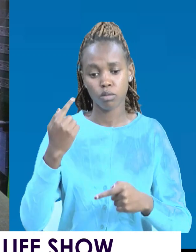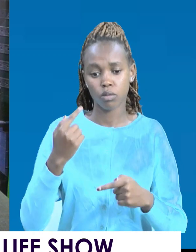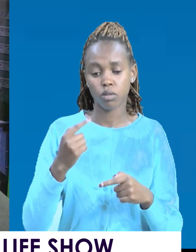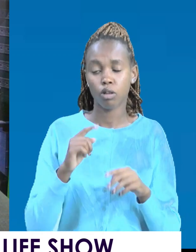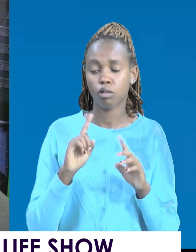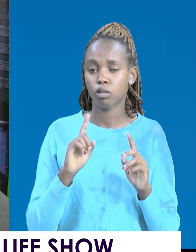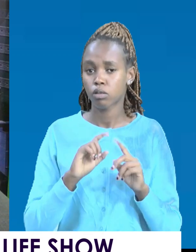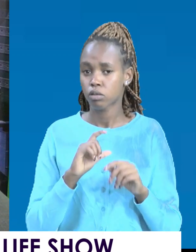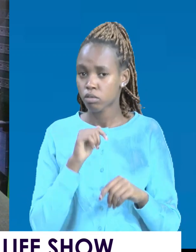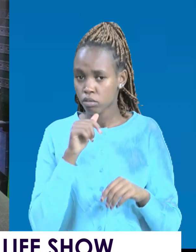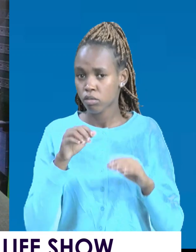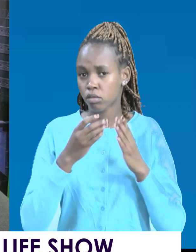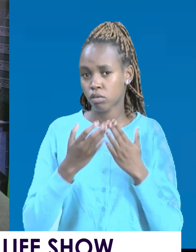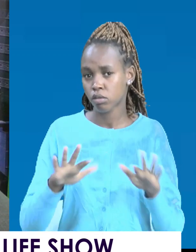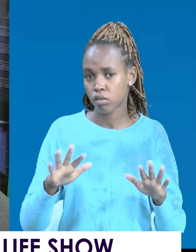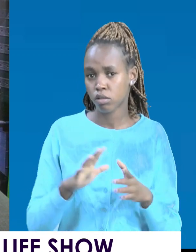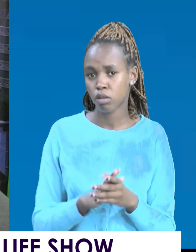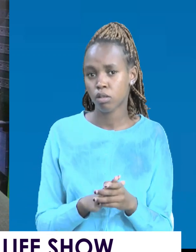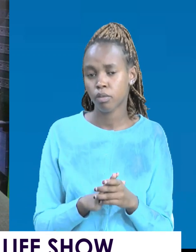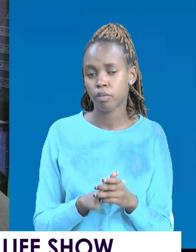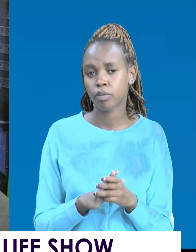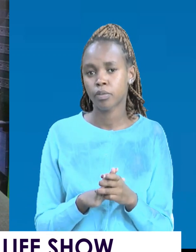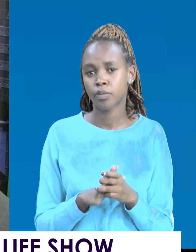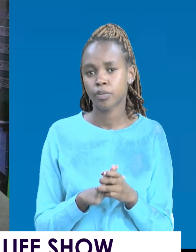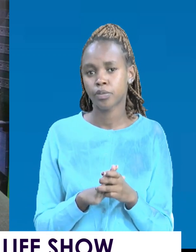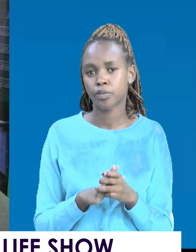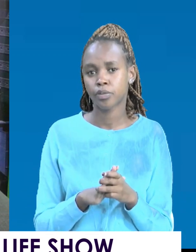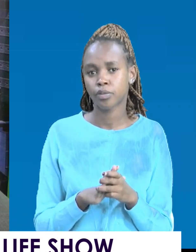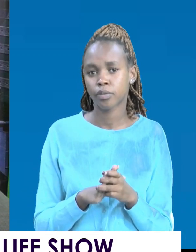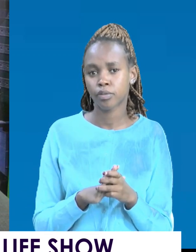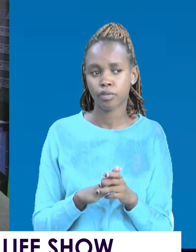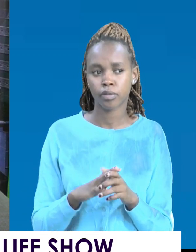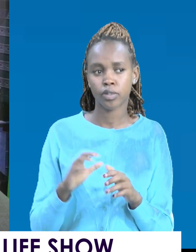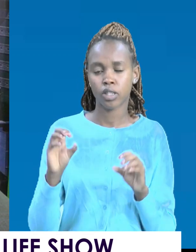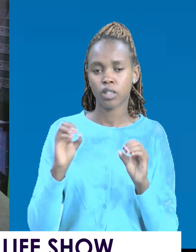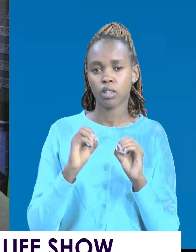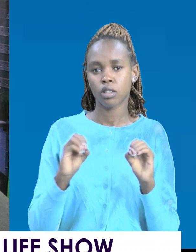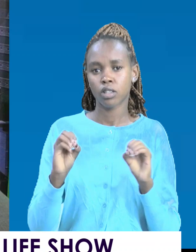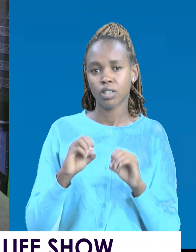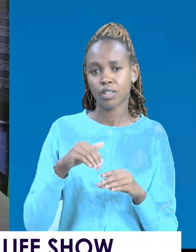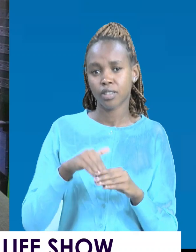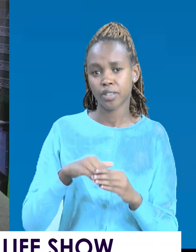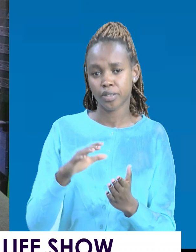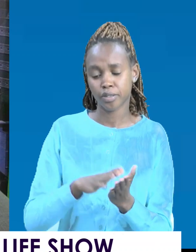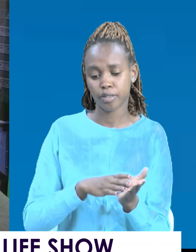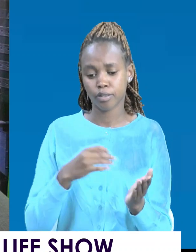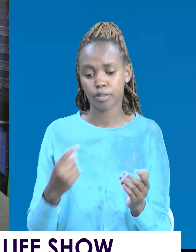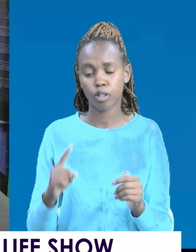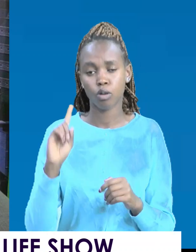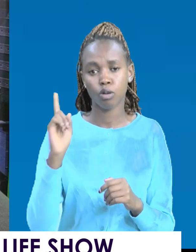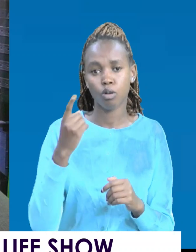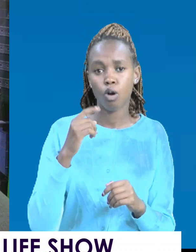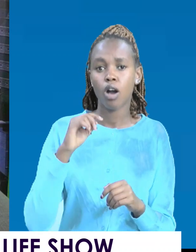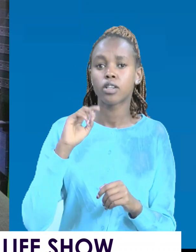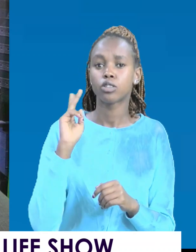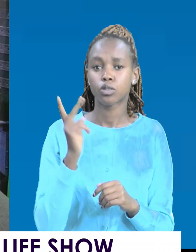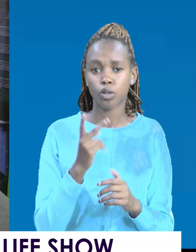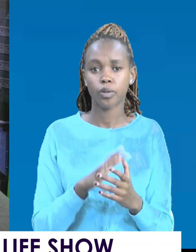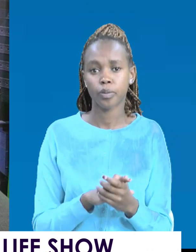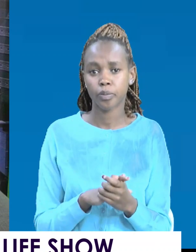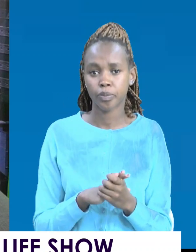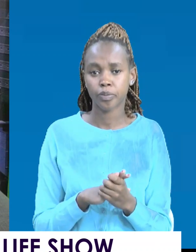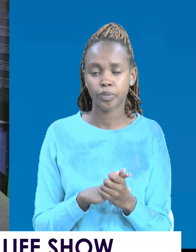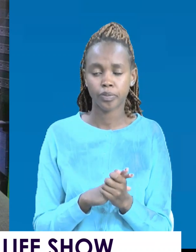people that fail not once, not twice. There is nothing wrong in failing once or twice. Empathize with